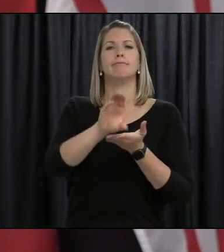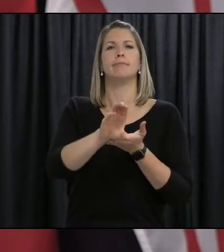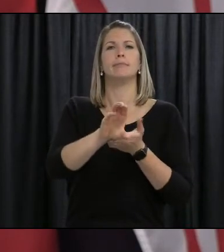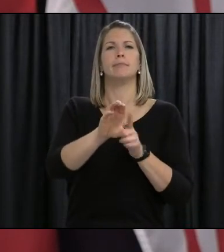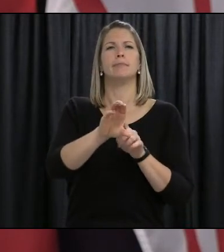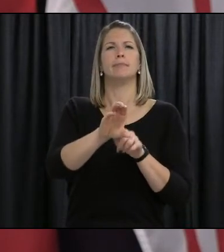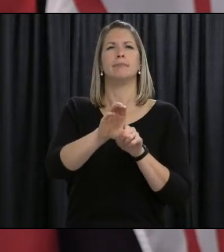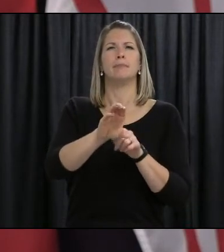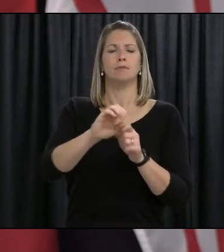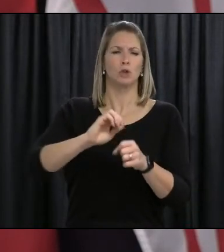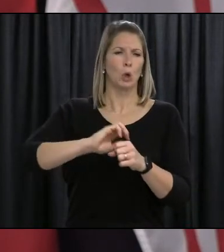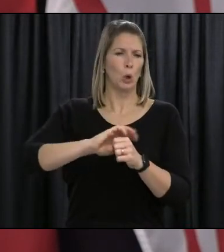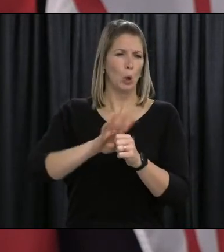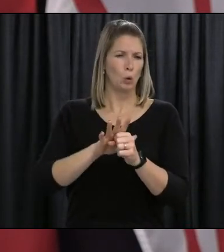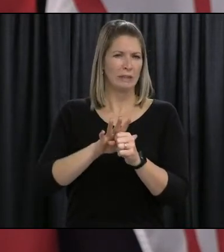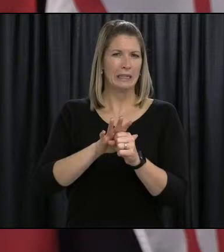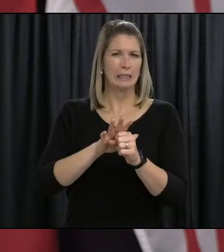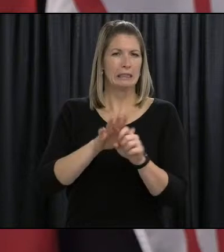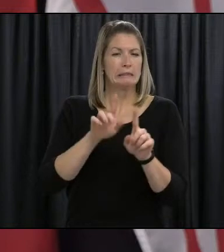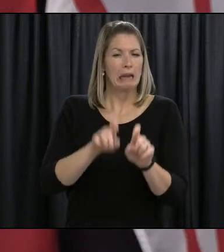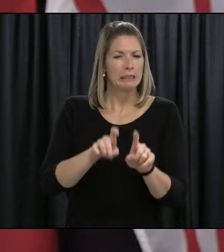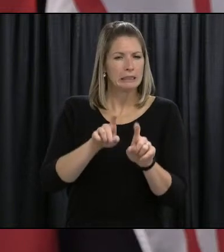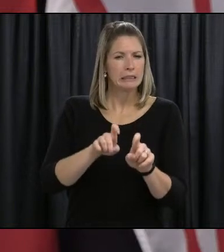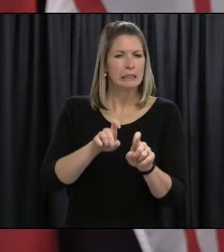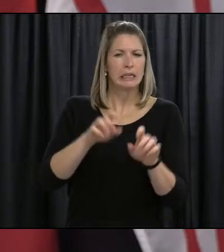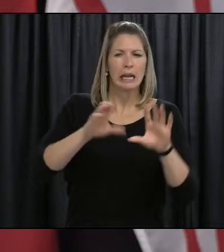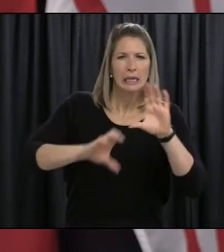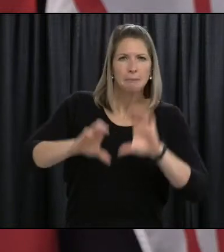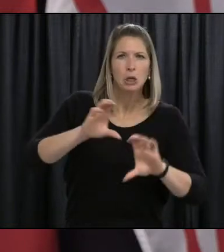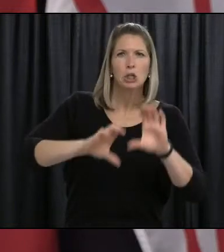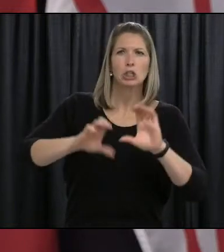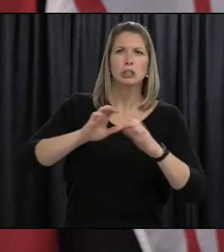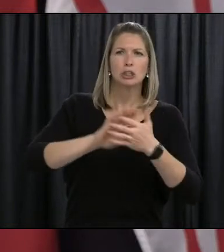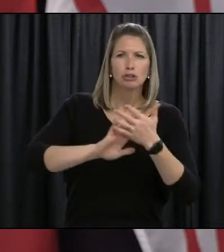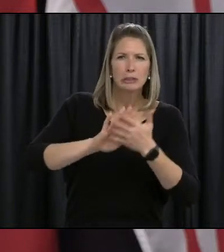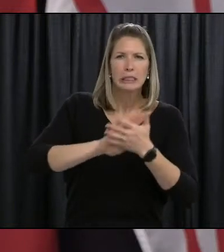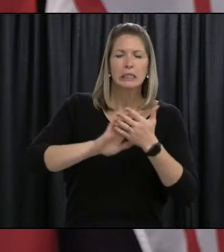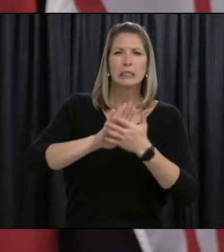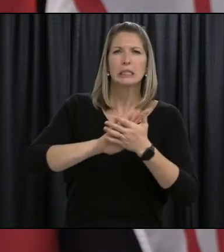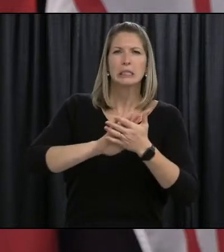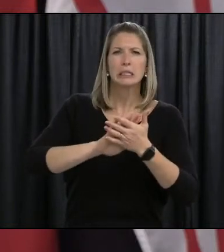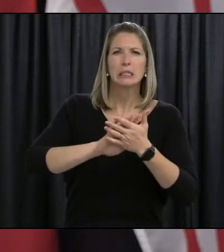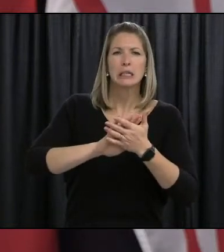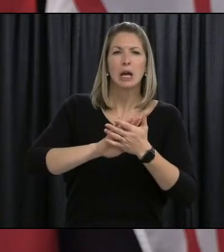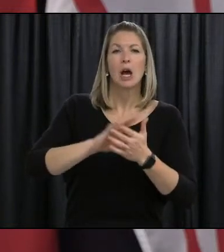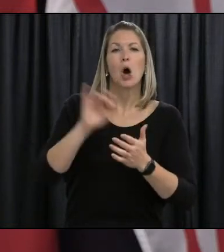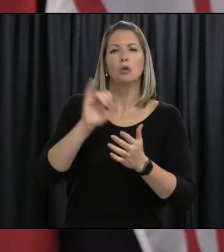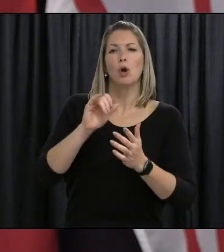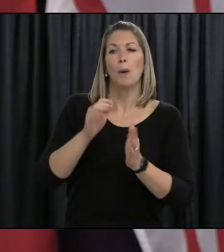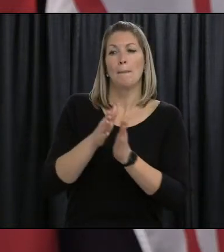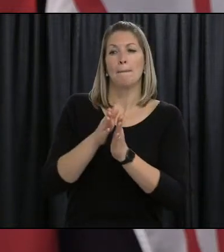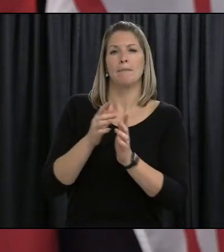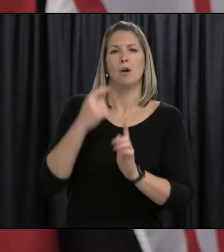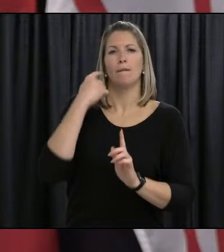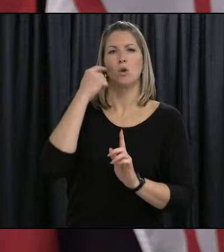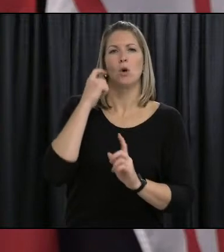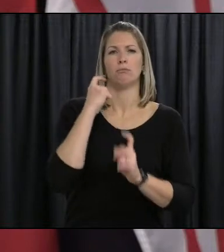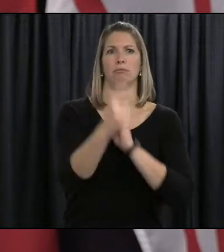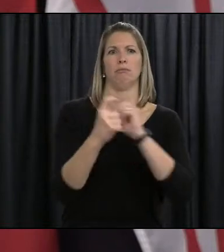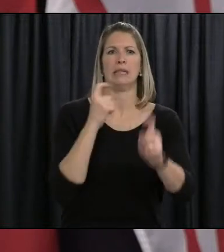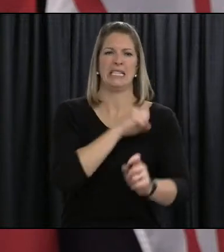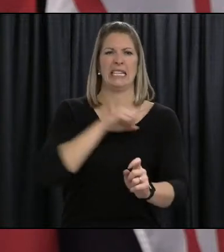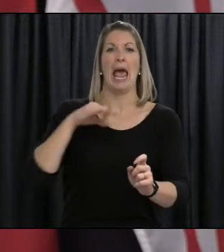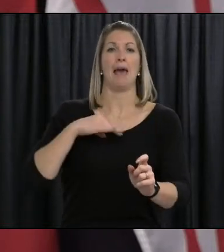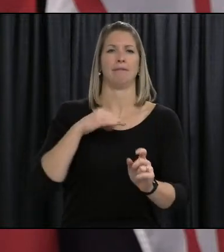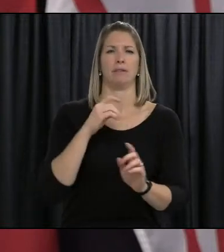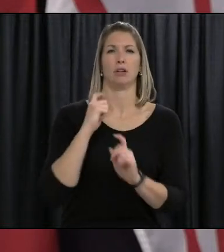of COVID testing and screening, testing and tracing. But I will find you